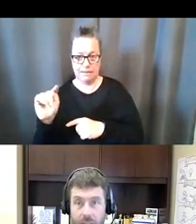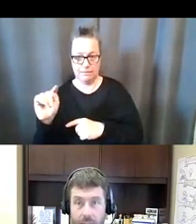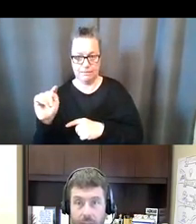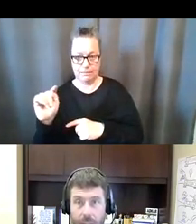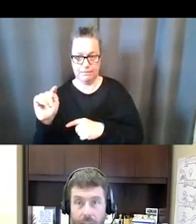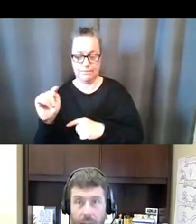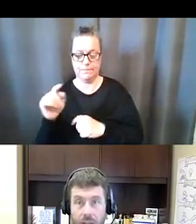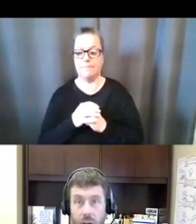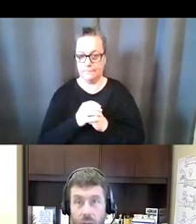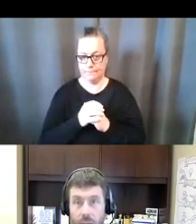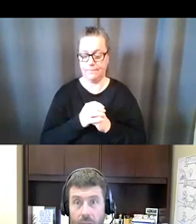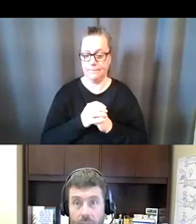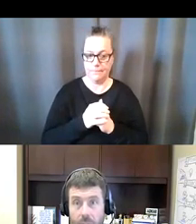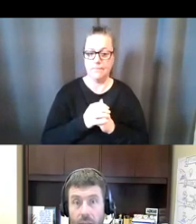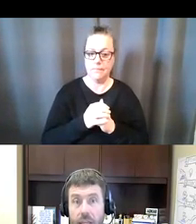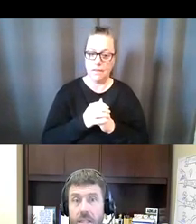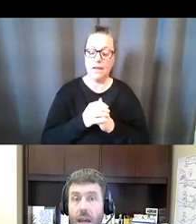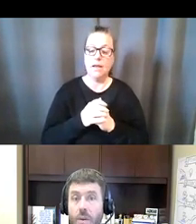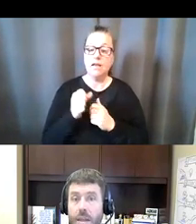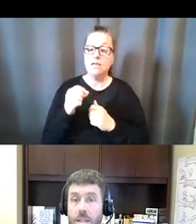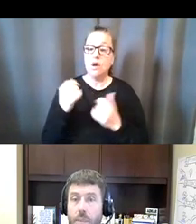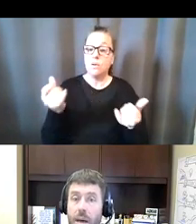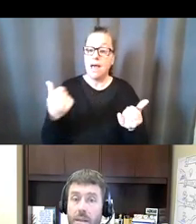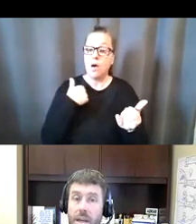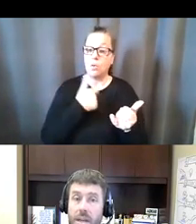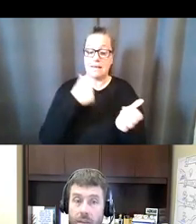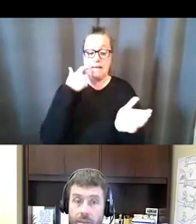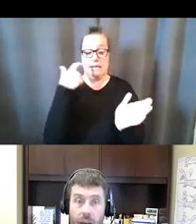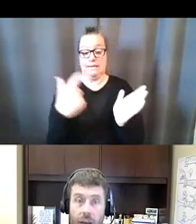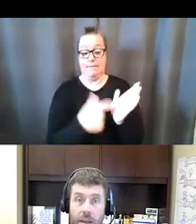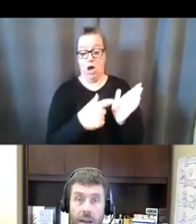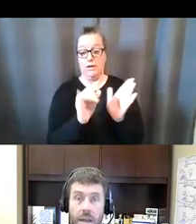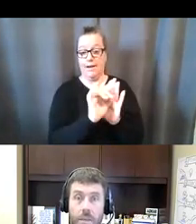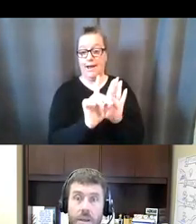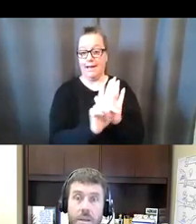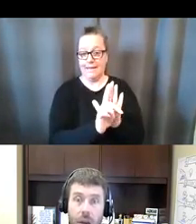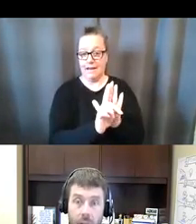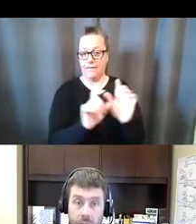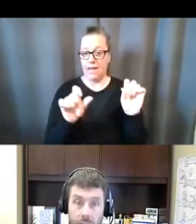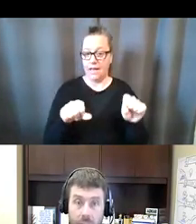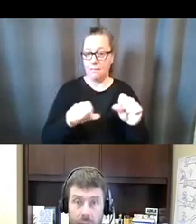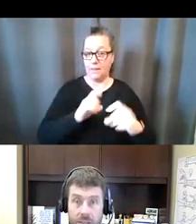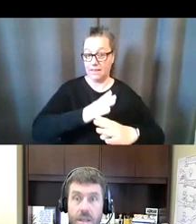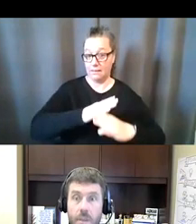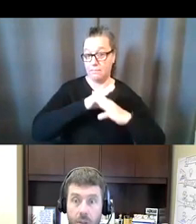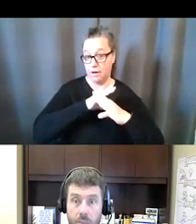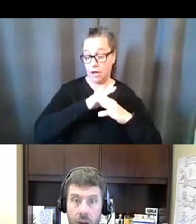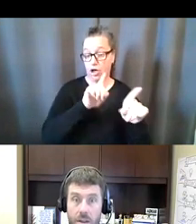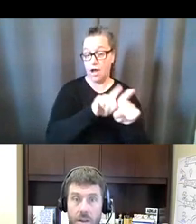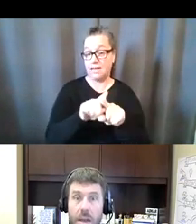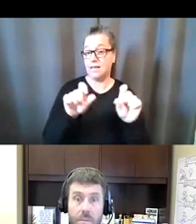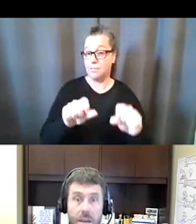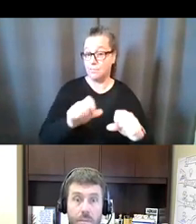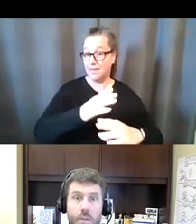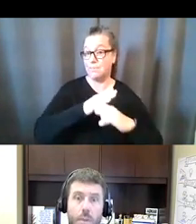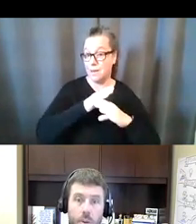it. So we at least now can spot and identify an ability barrier as an ability barrier that